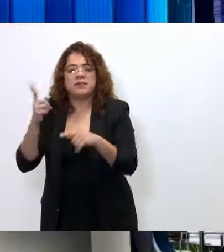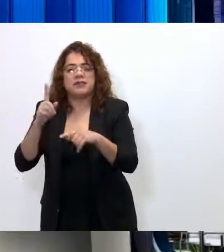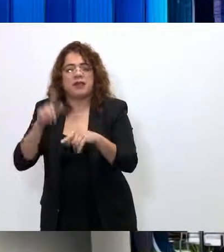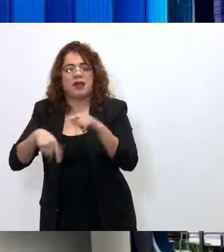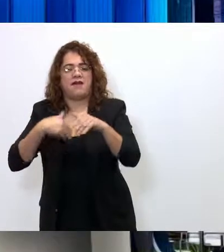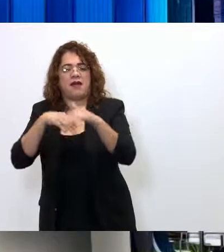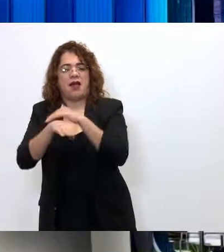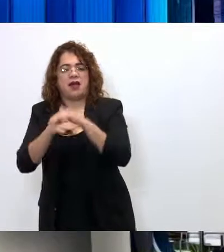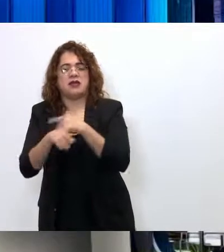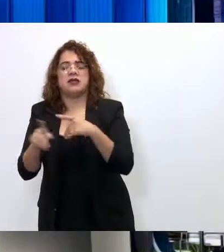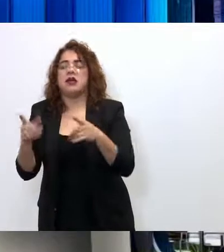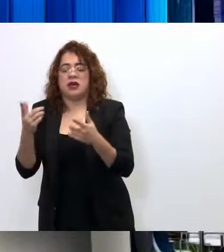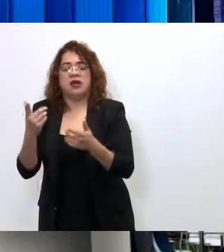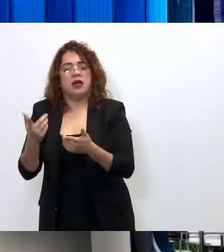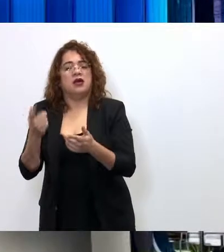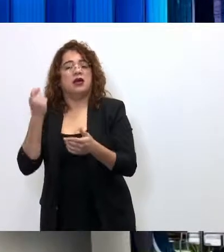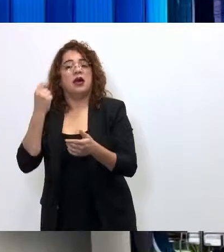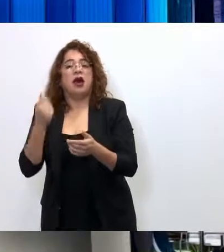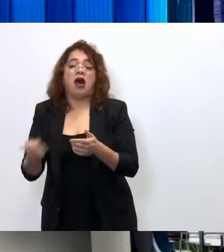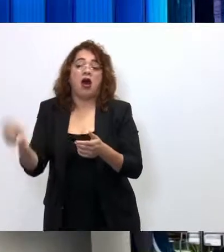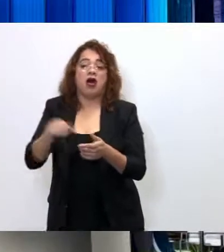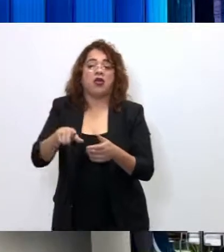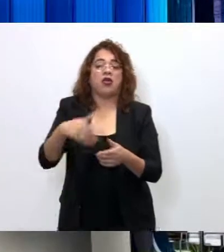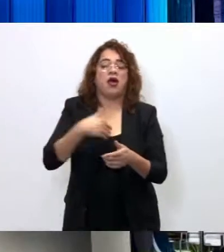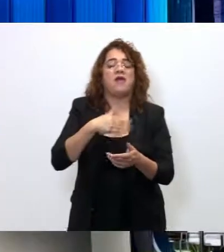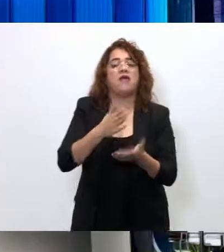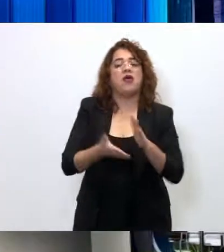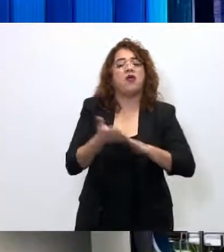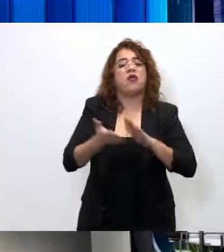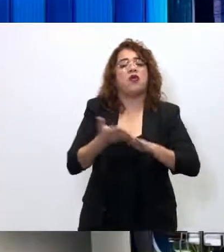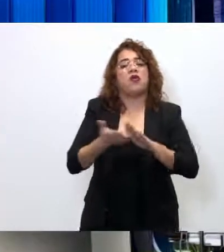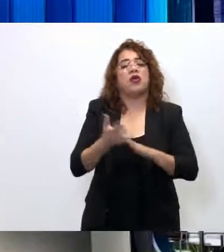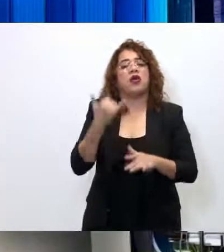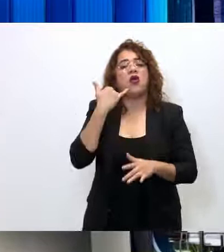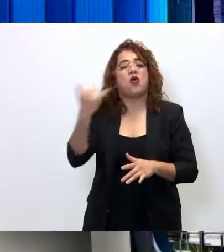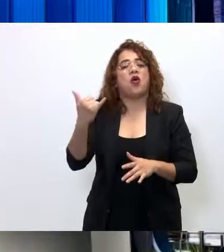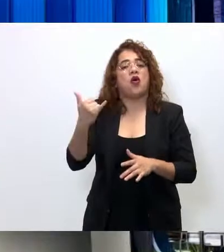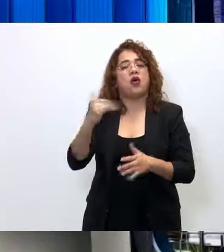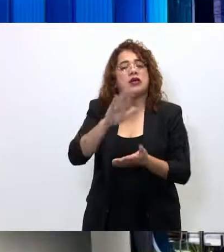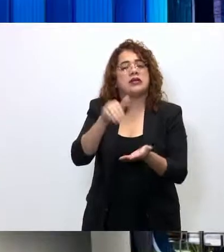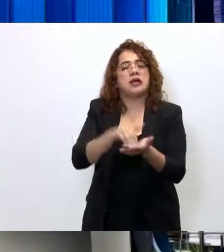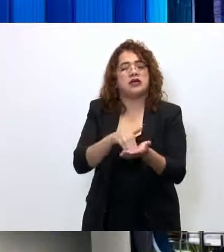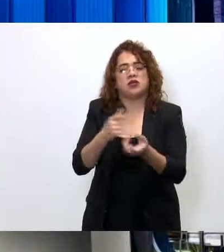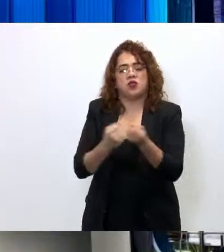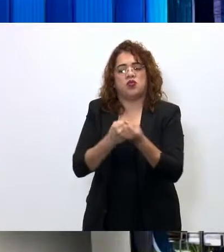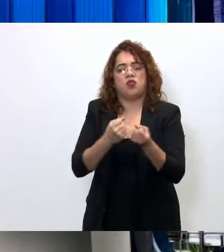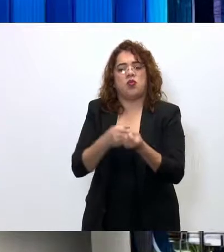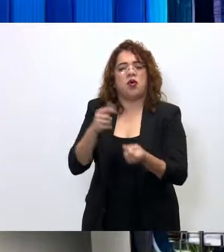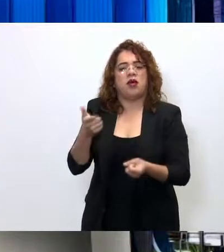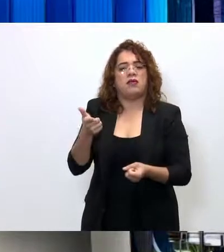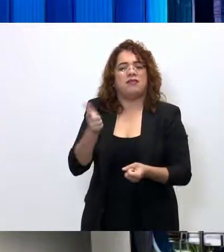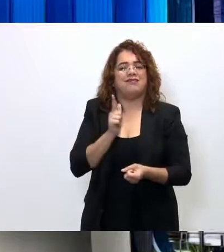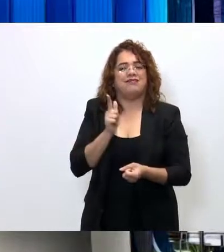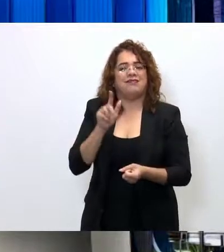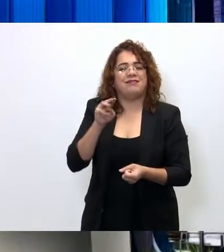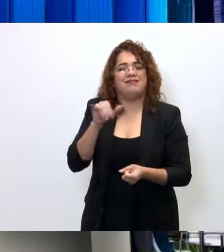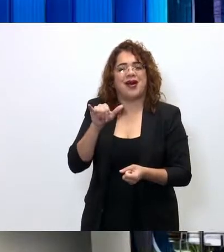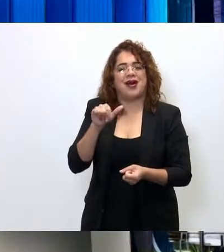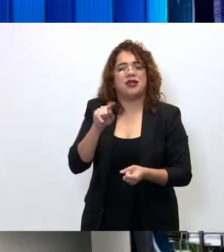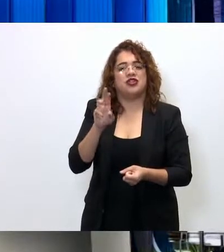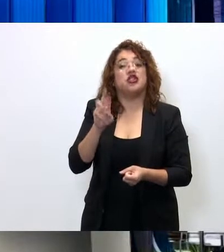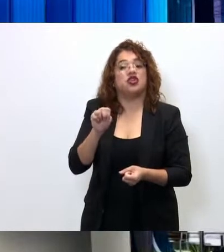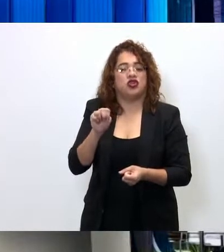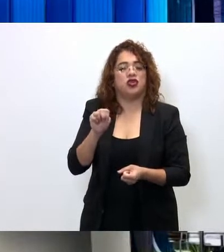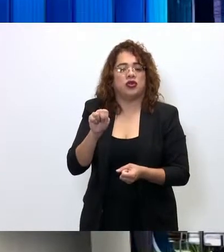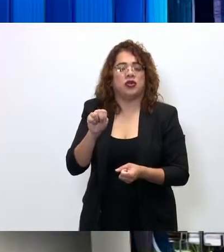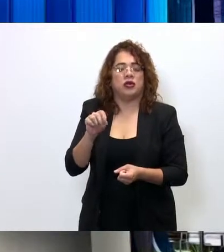locations where they're helping people to make appointments through My Turn and others. So the efforts continue, and we're really doubling